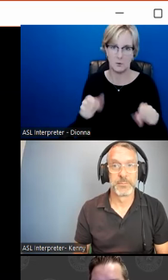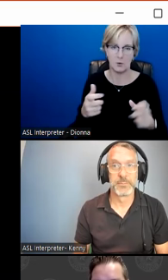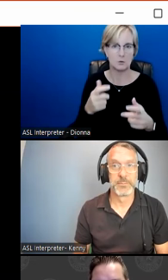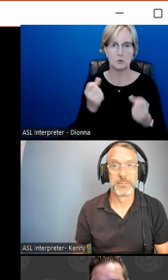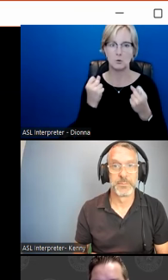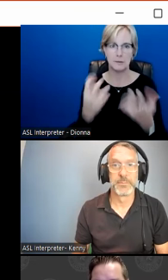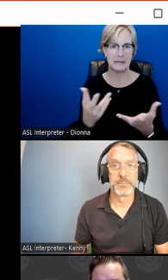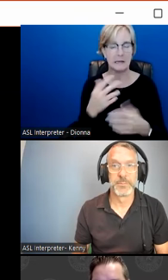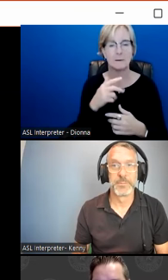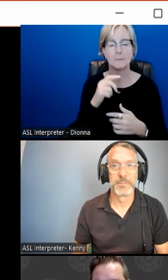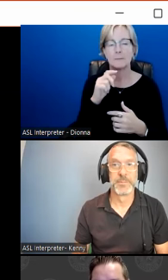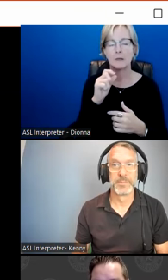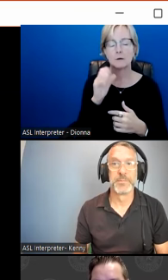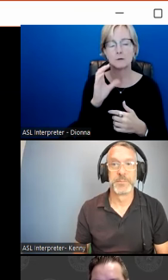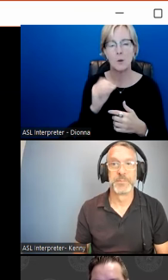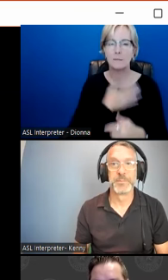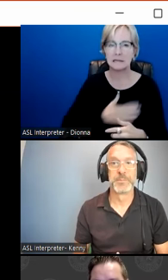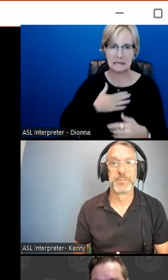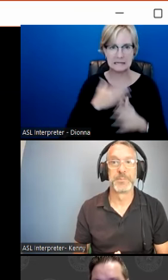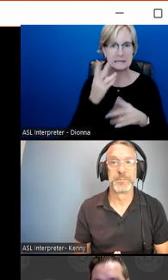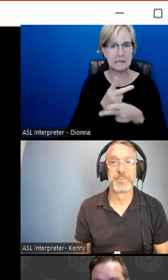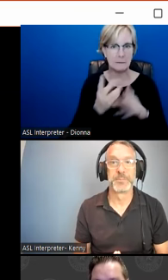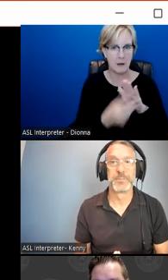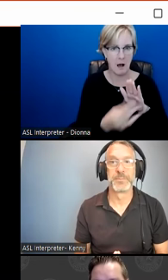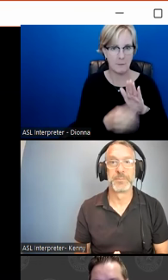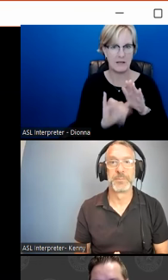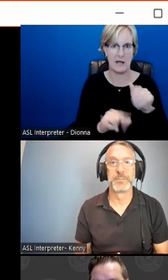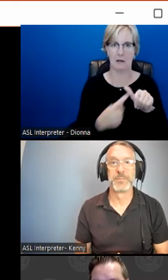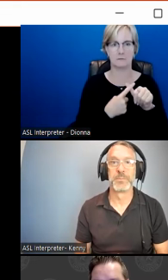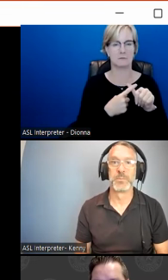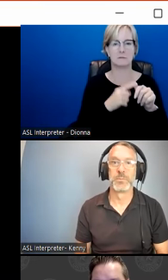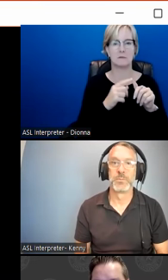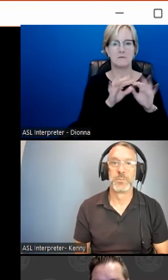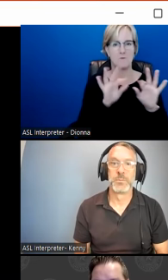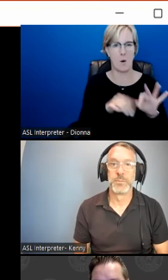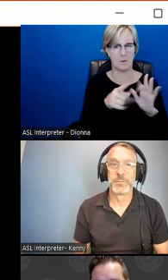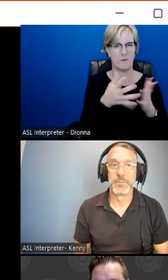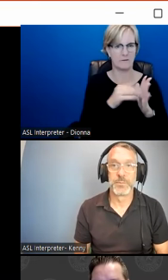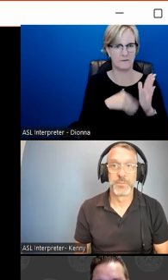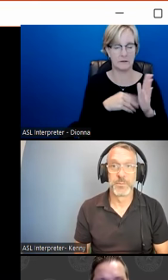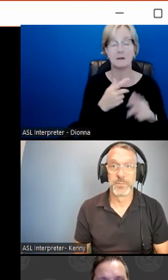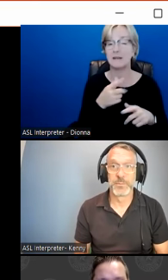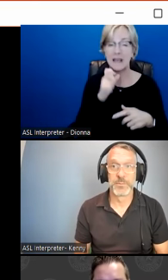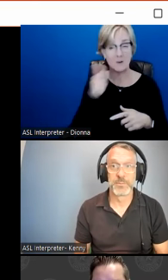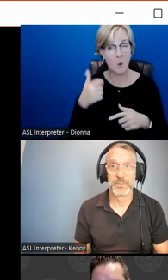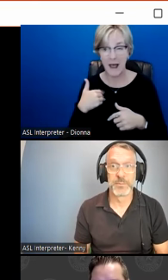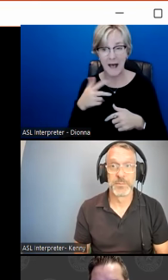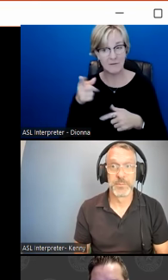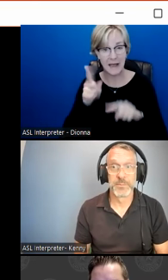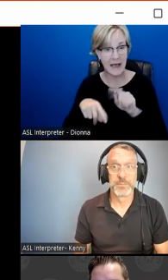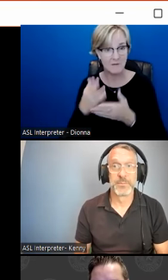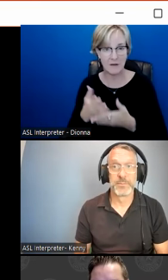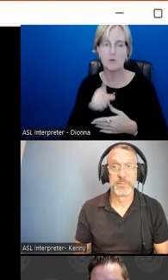So please keep a copy of that original form, because if you don't have it and they can't verify it, you will have